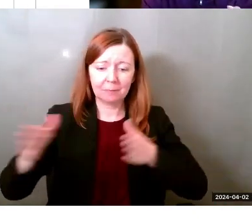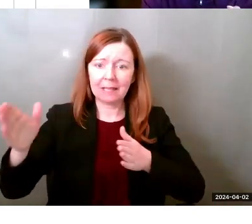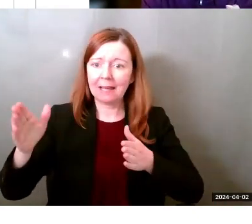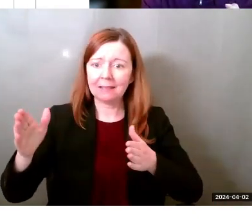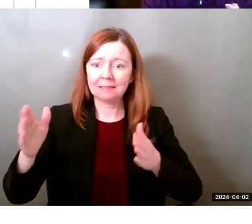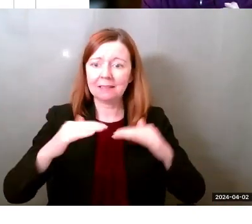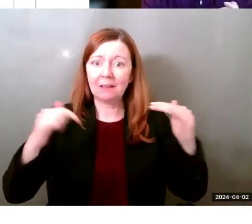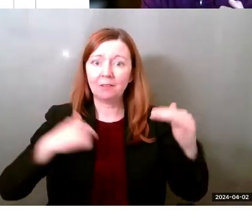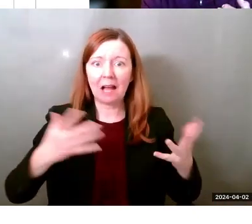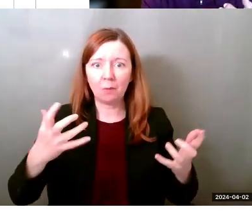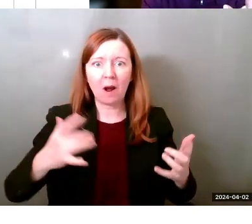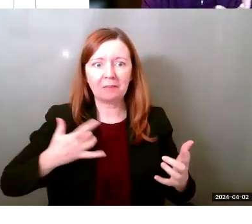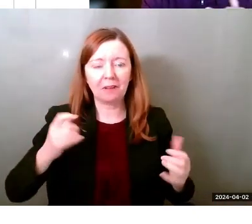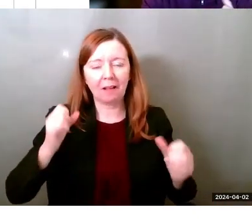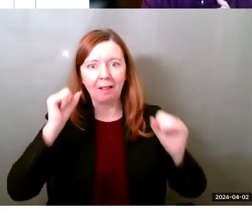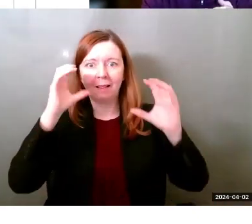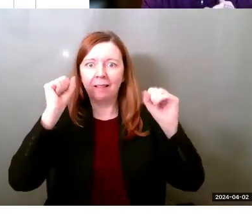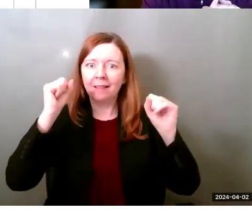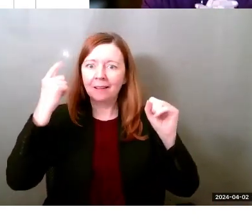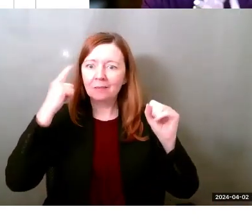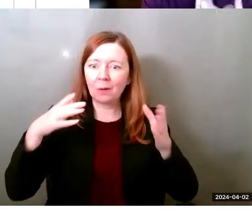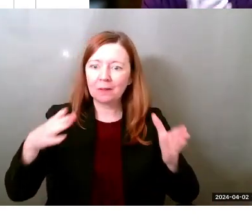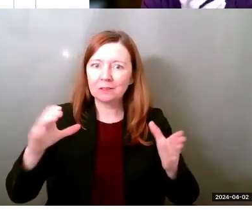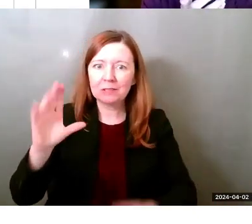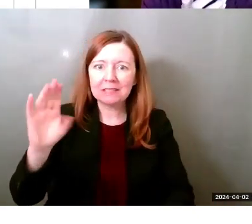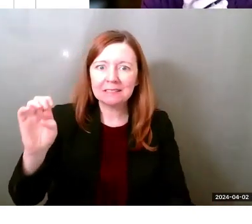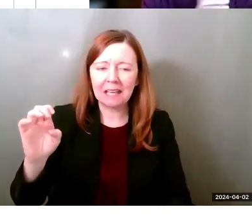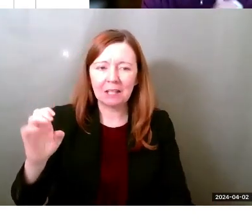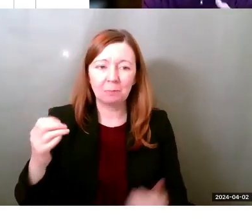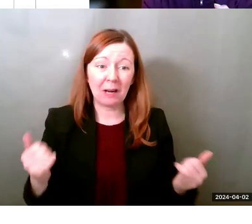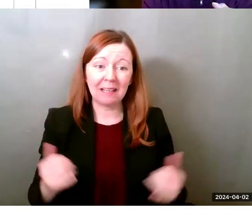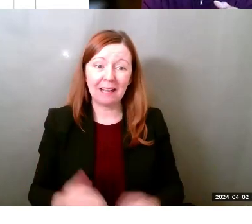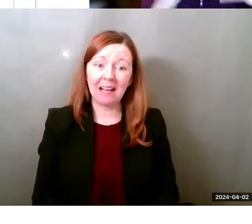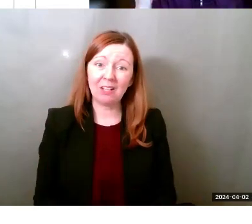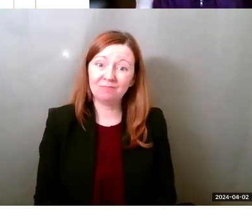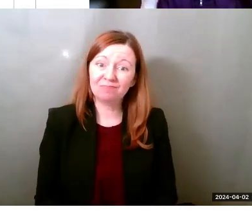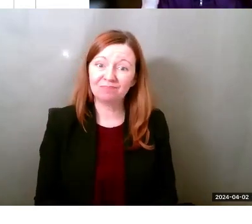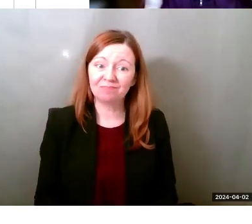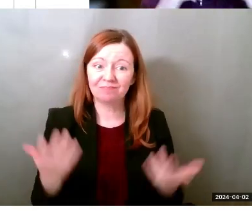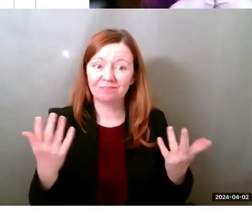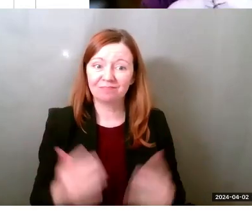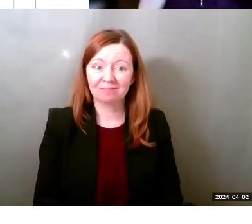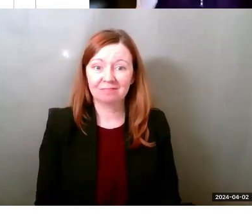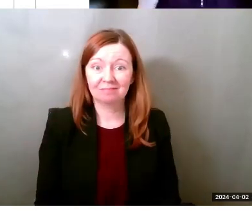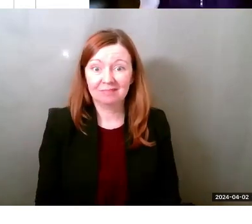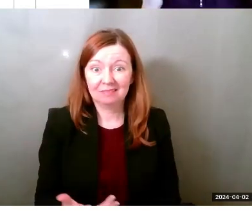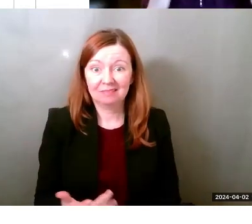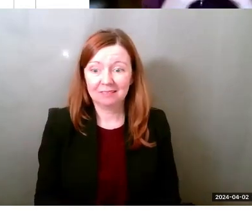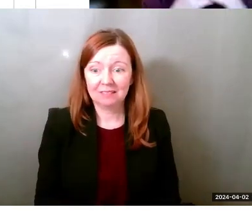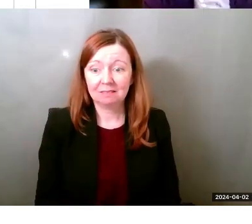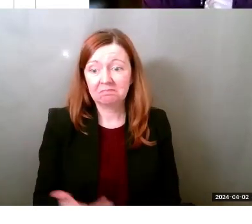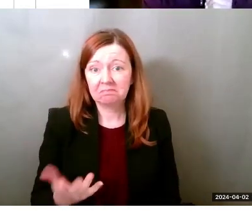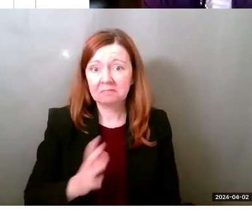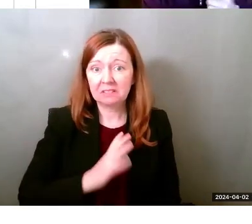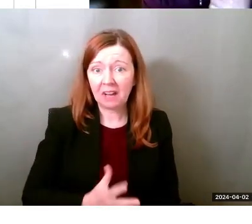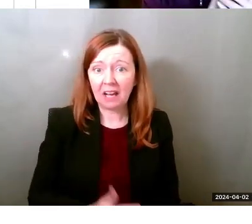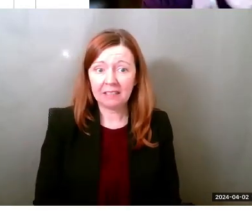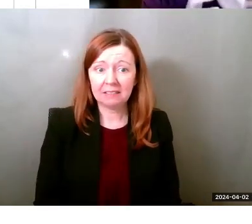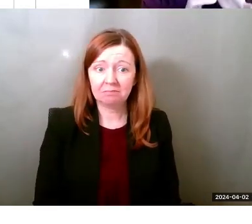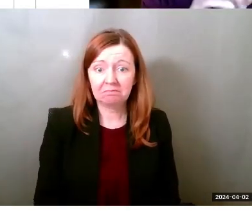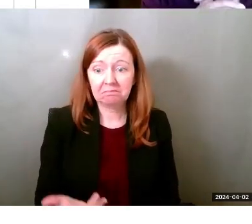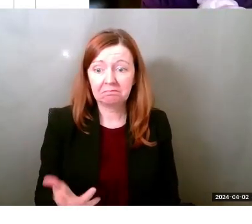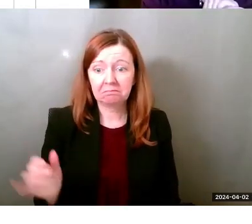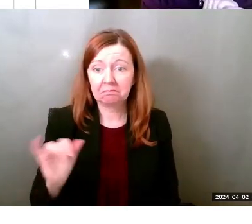wowed by the ideas for the streetscape. And right now it just looks like, you know, it'll be fine. It'll be